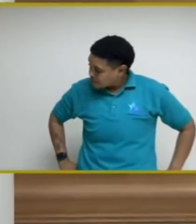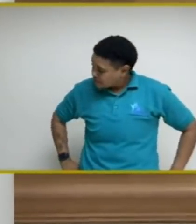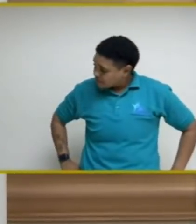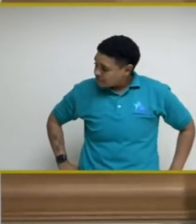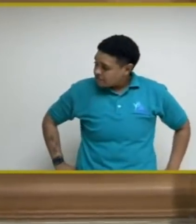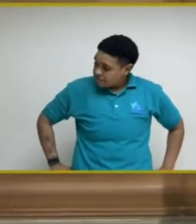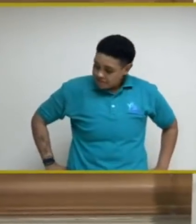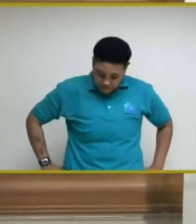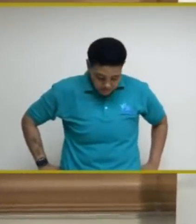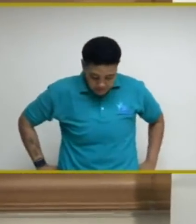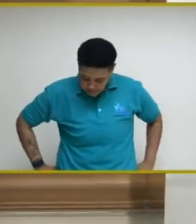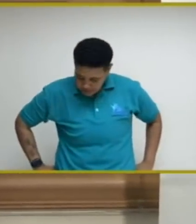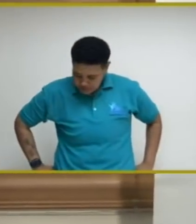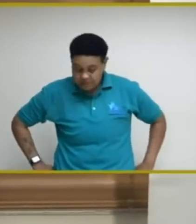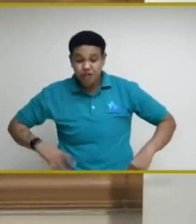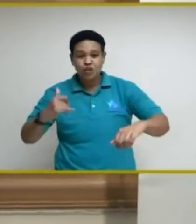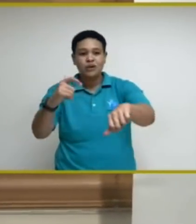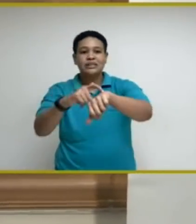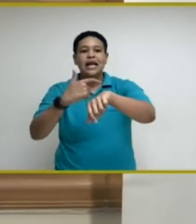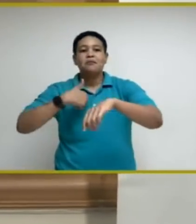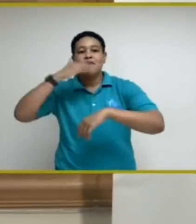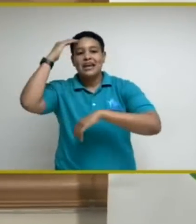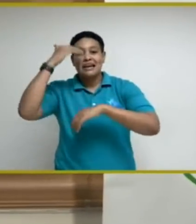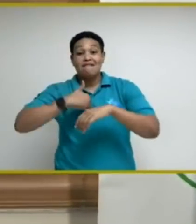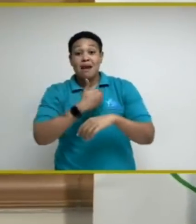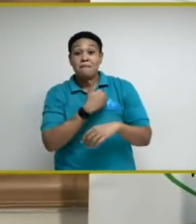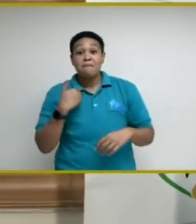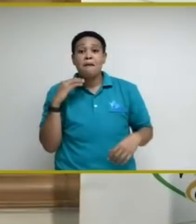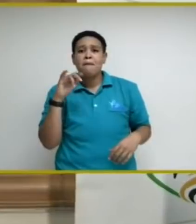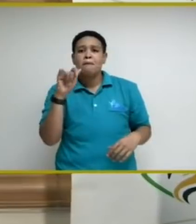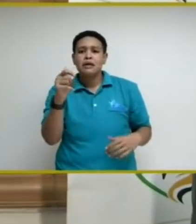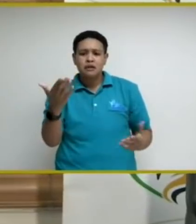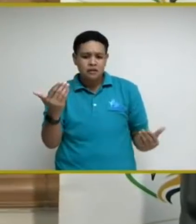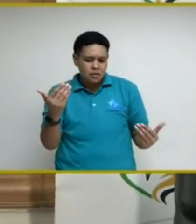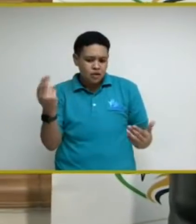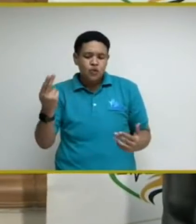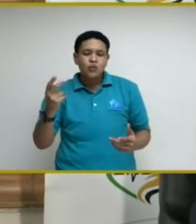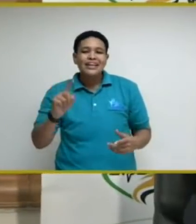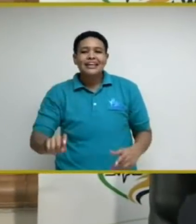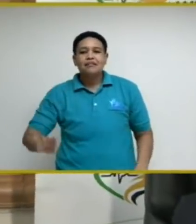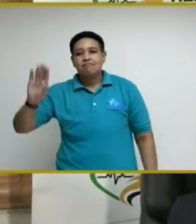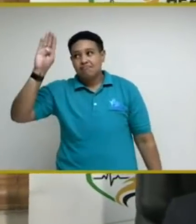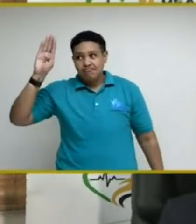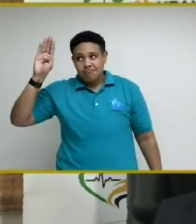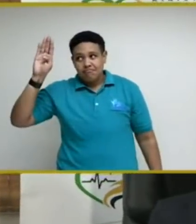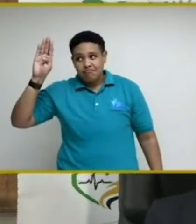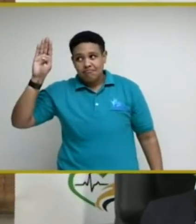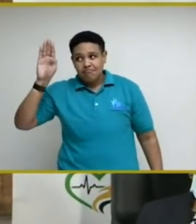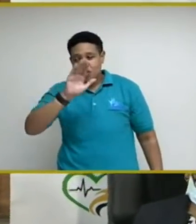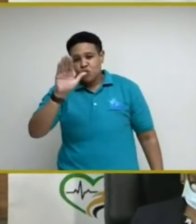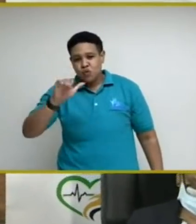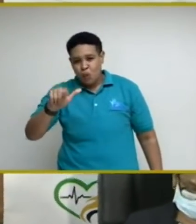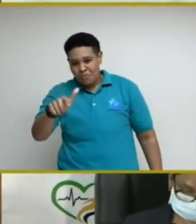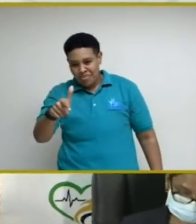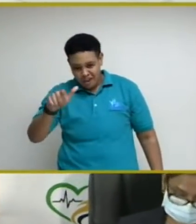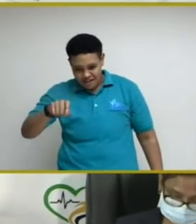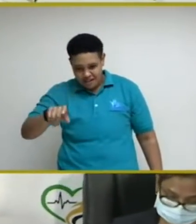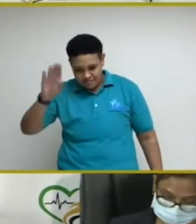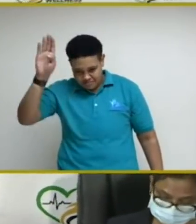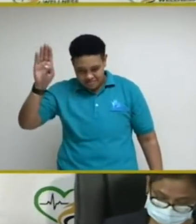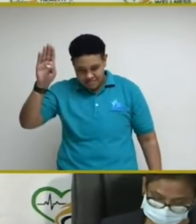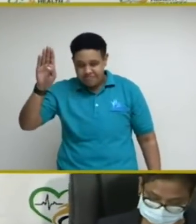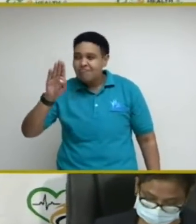At this point, we invite the members of the media to utilize the raised hand feature in order to take your set